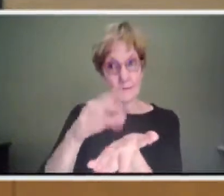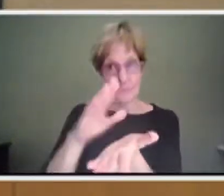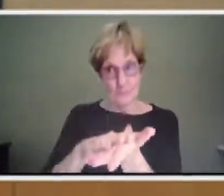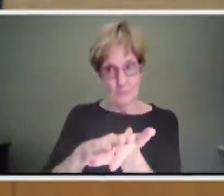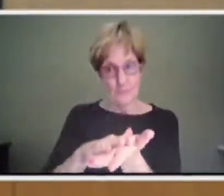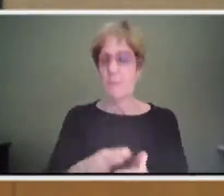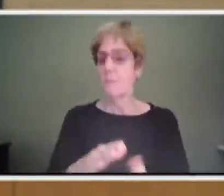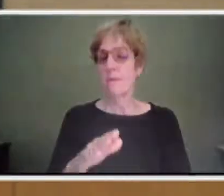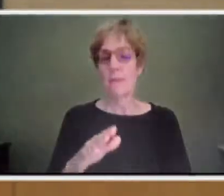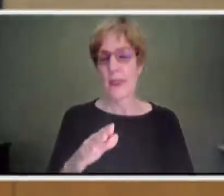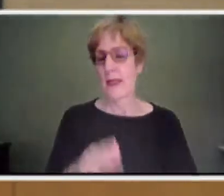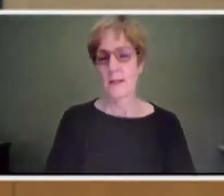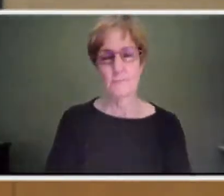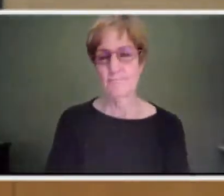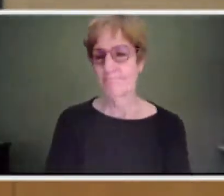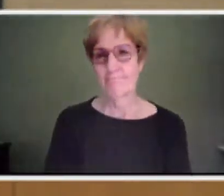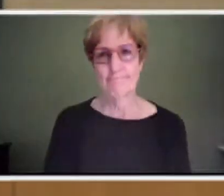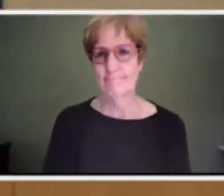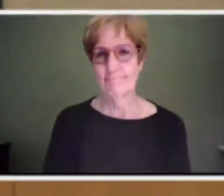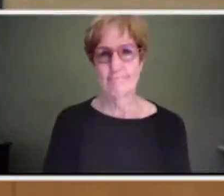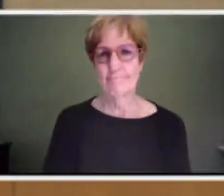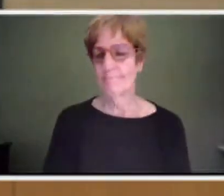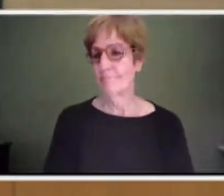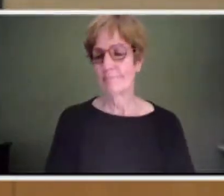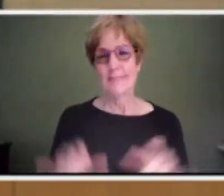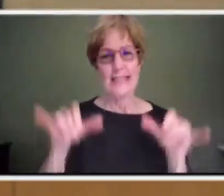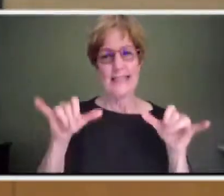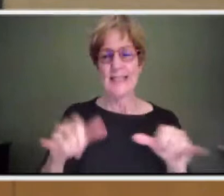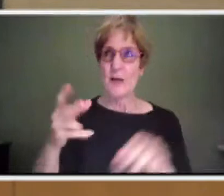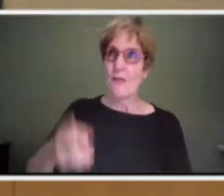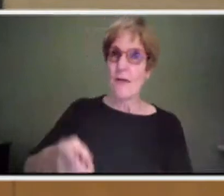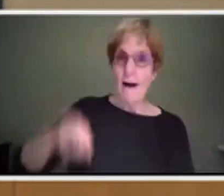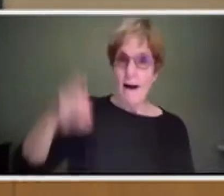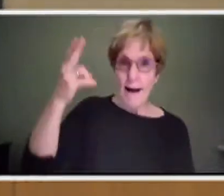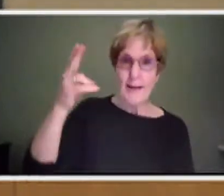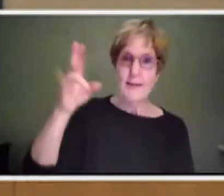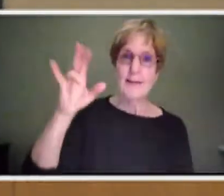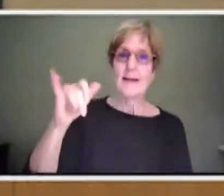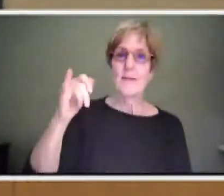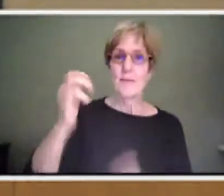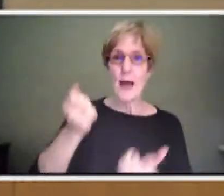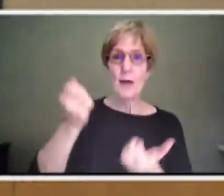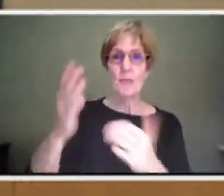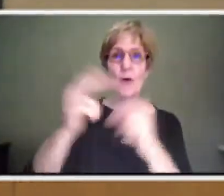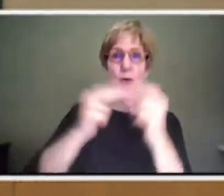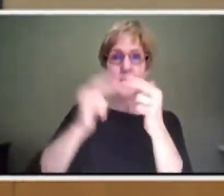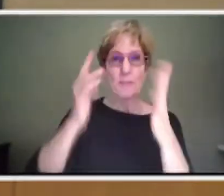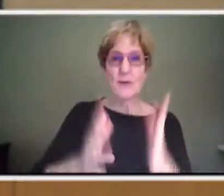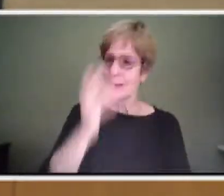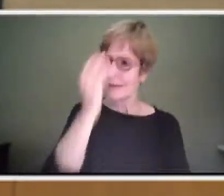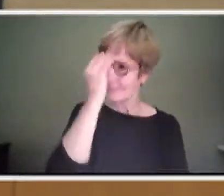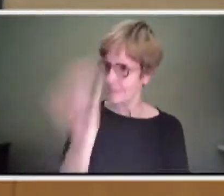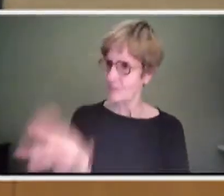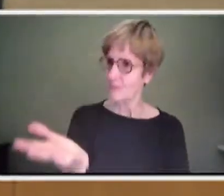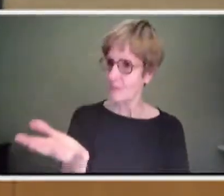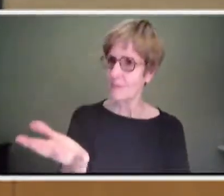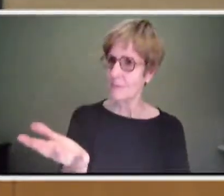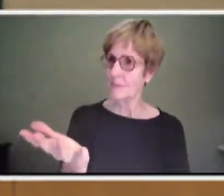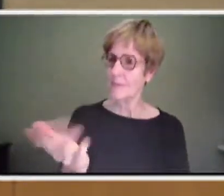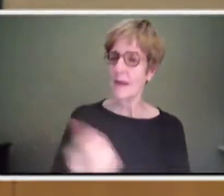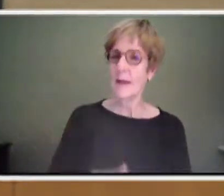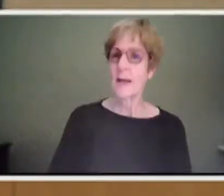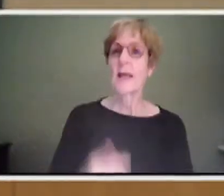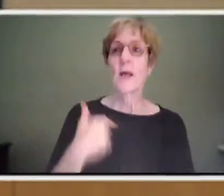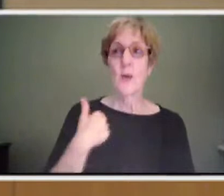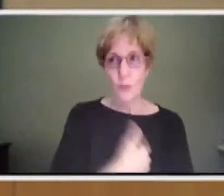know, it still stands about the height. And people, you need to know that, you know. And we did